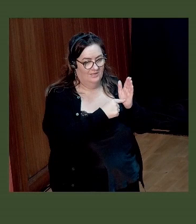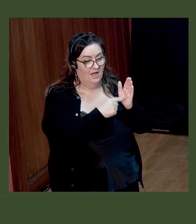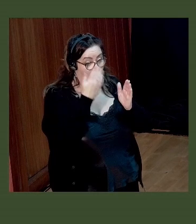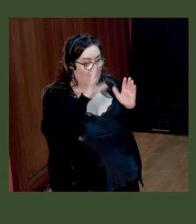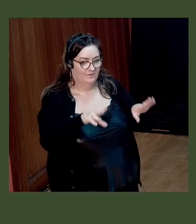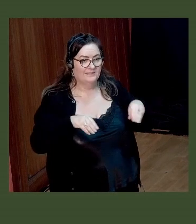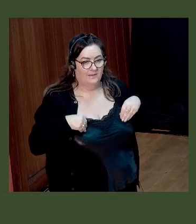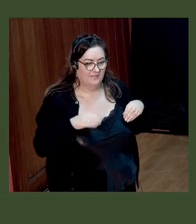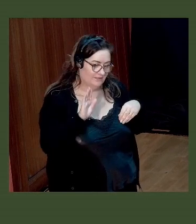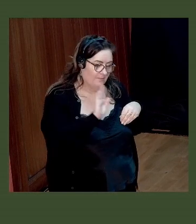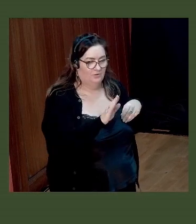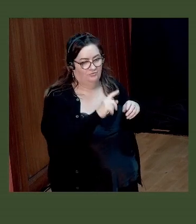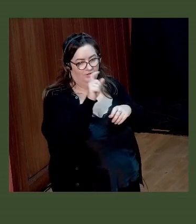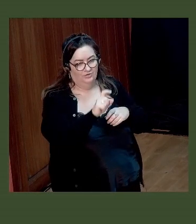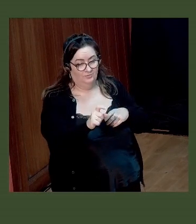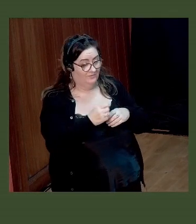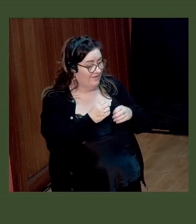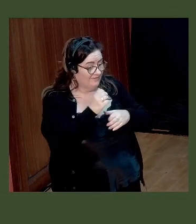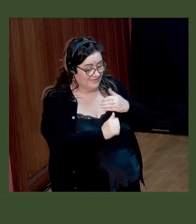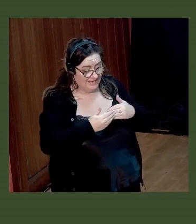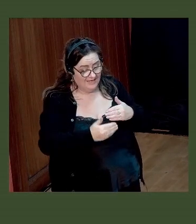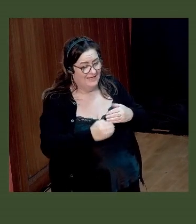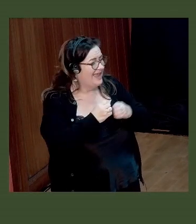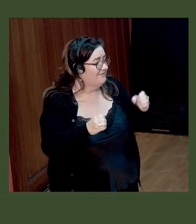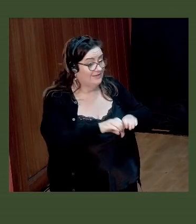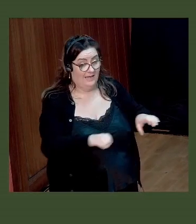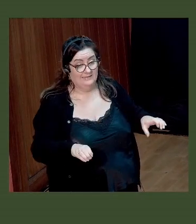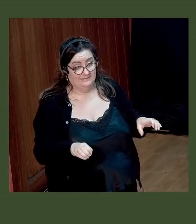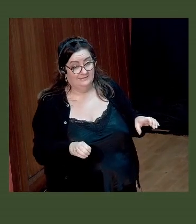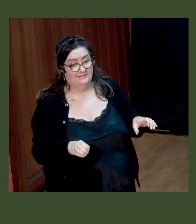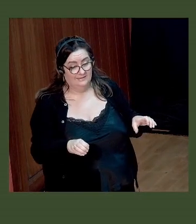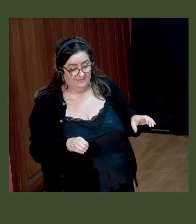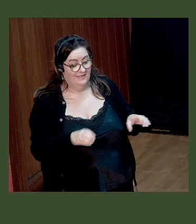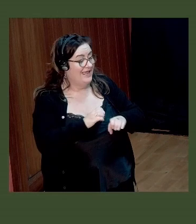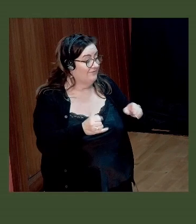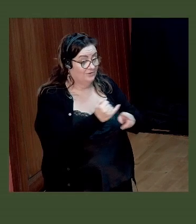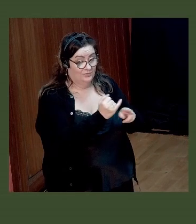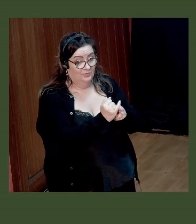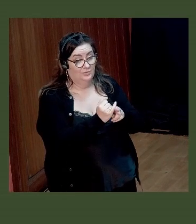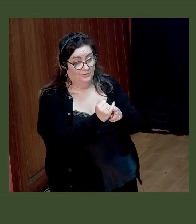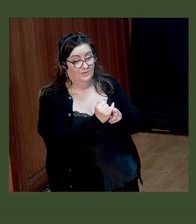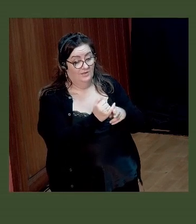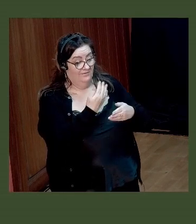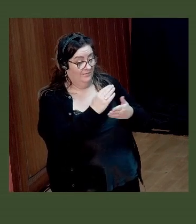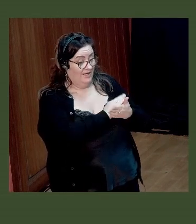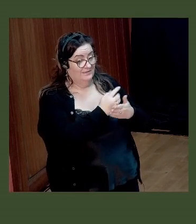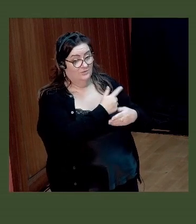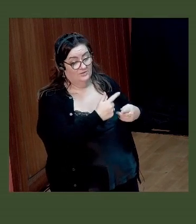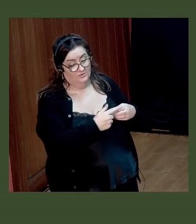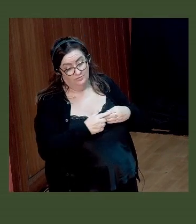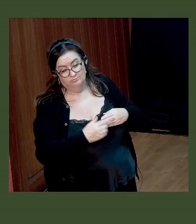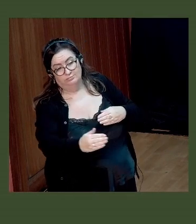Irish was accepted as a compulsory subject for 1 hour every day, in every class, in every national school, from the 17th of February